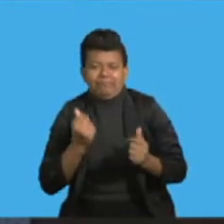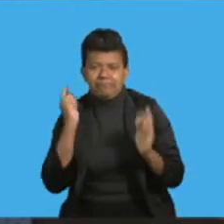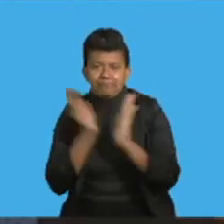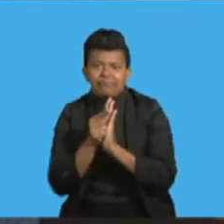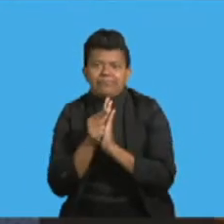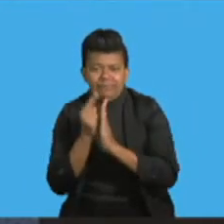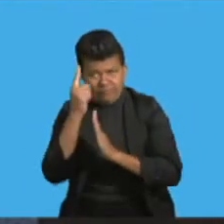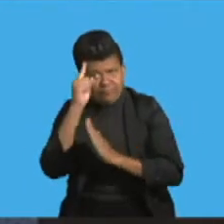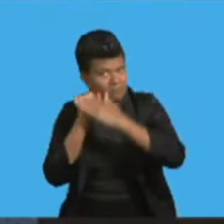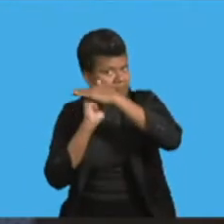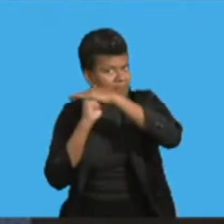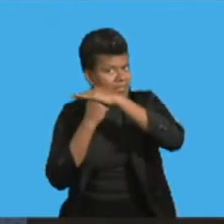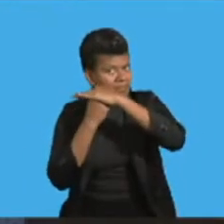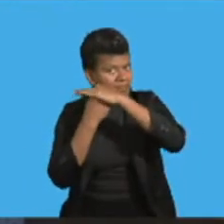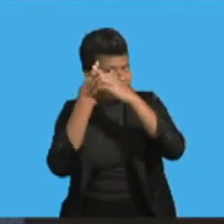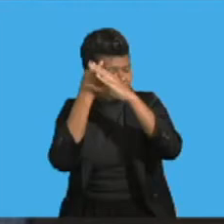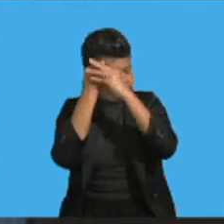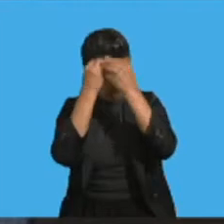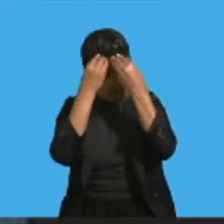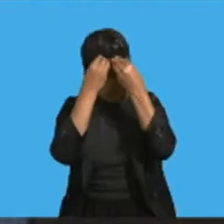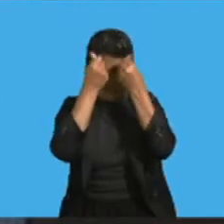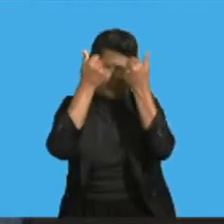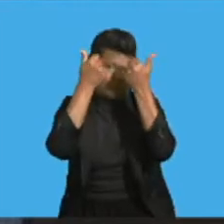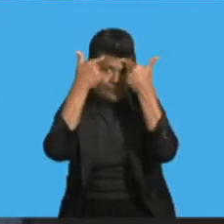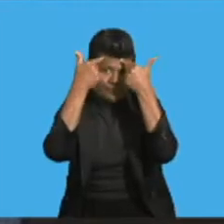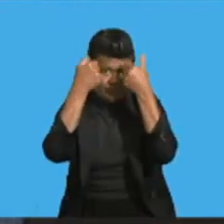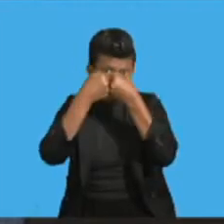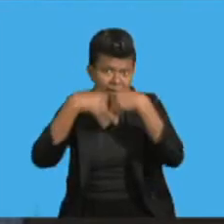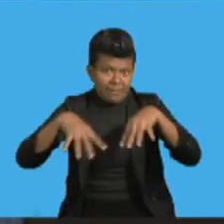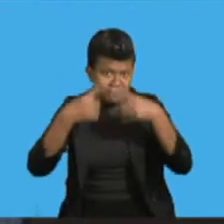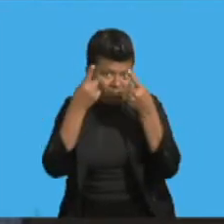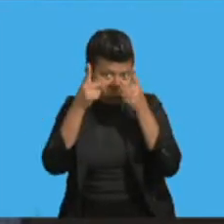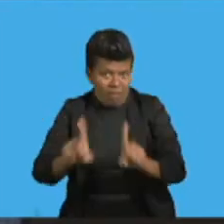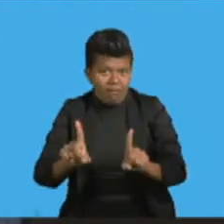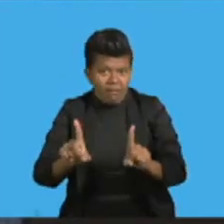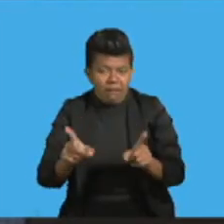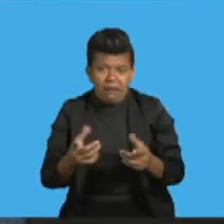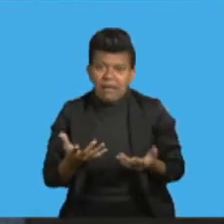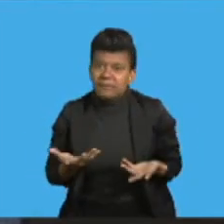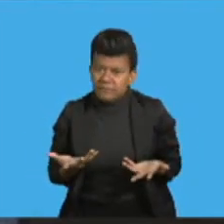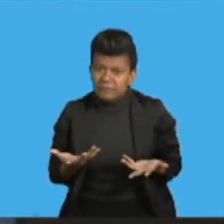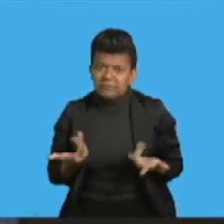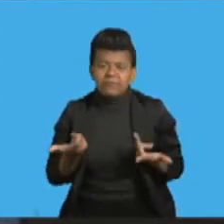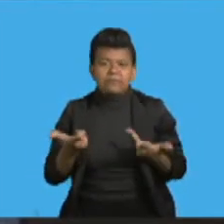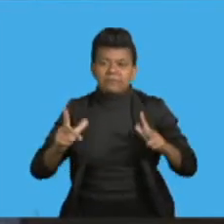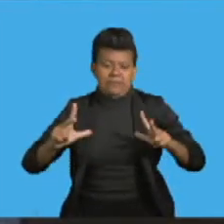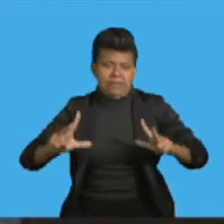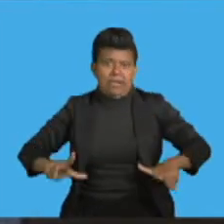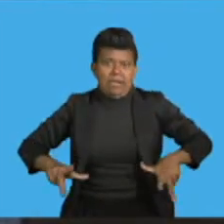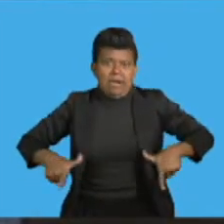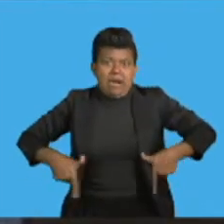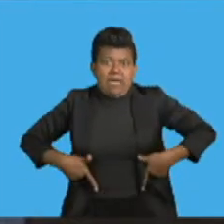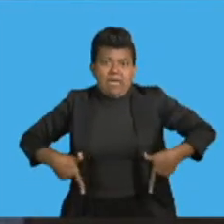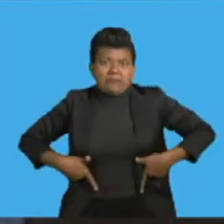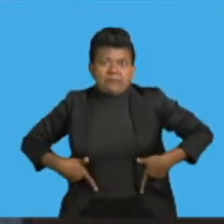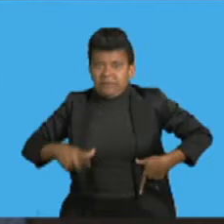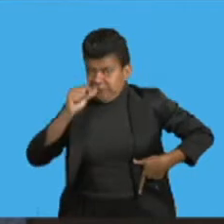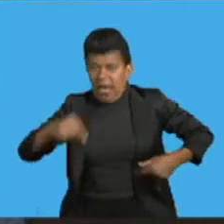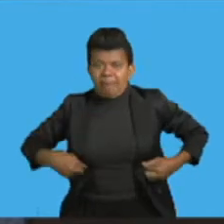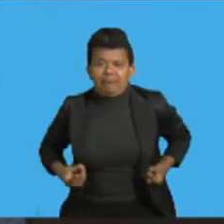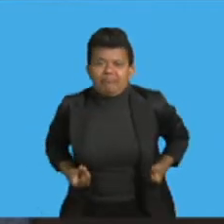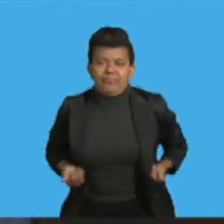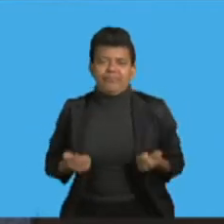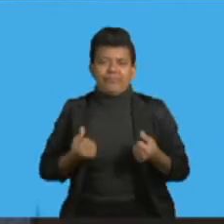failure, respiratory distress, and even death. Early treatment with antibiotics administered by a doctor is key